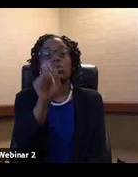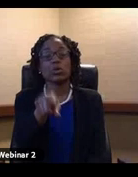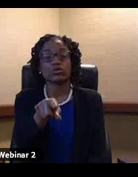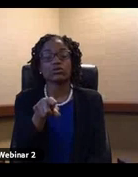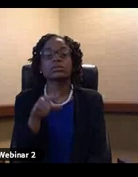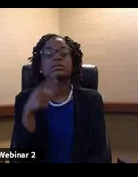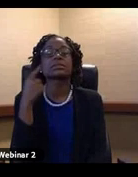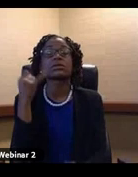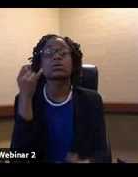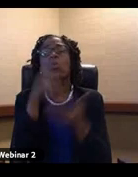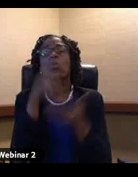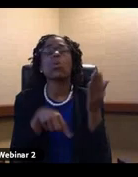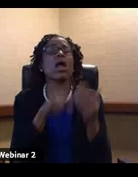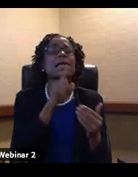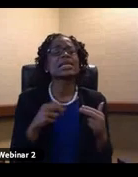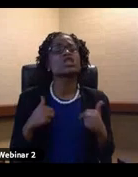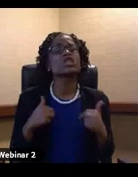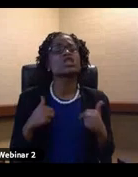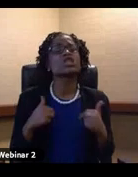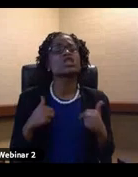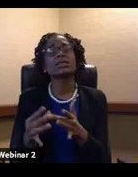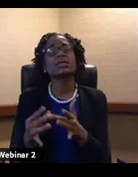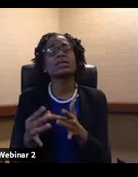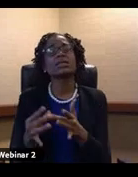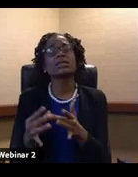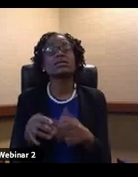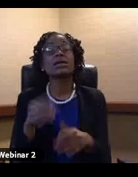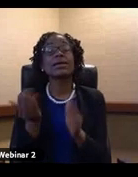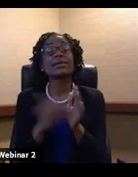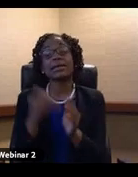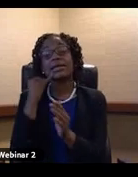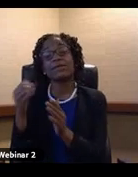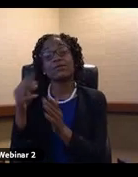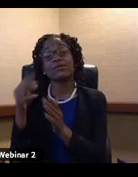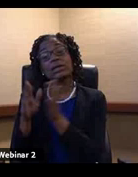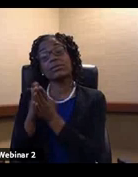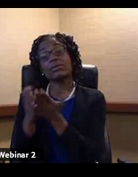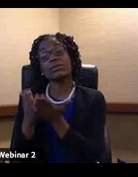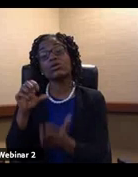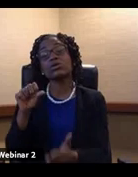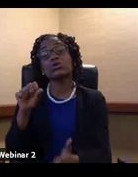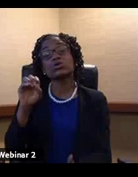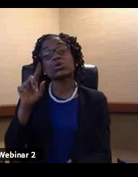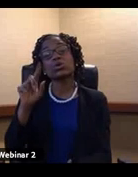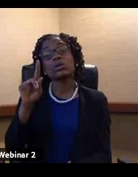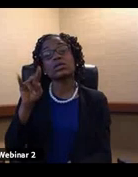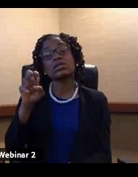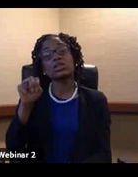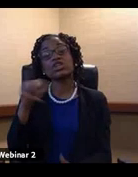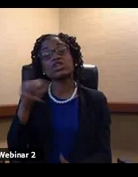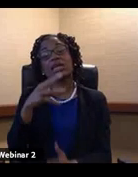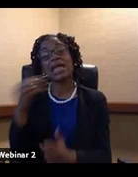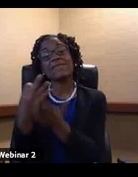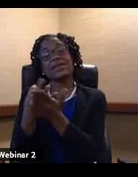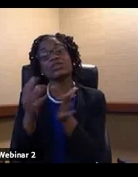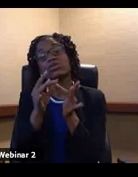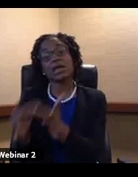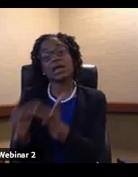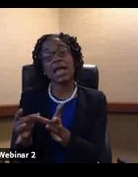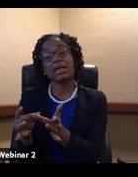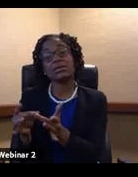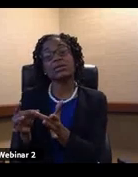One of the questions is, what is the uniform guidance? Again, if you go through the solicitation and then reference to the financial guide and regulations that